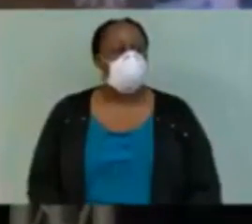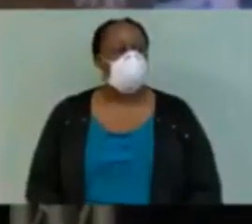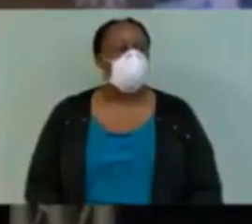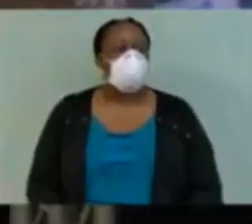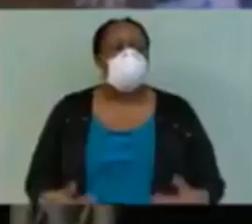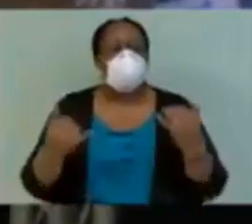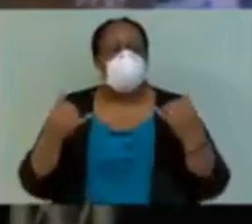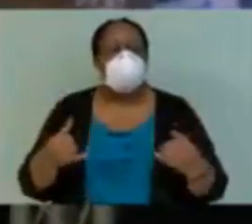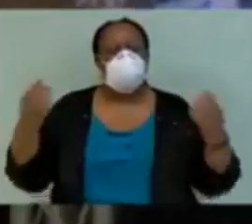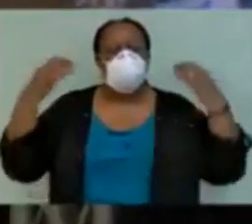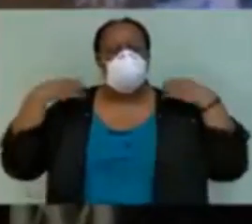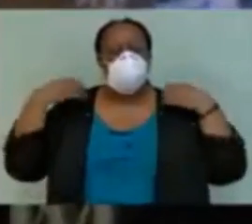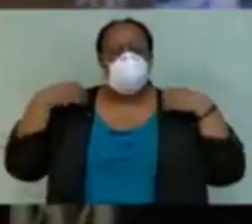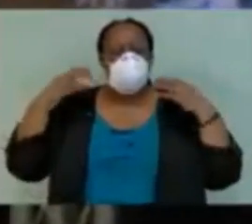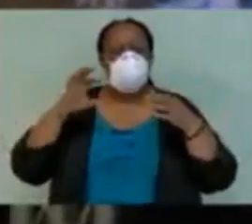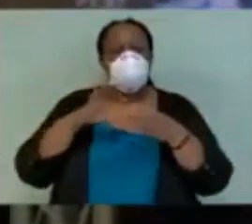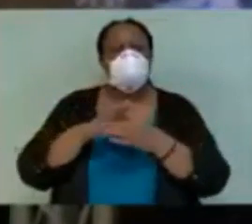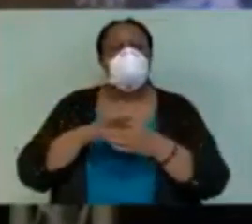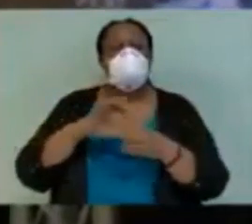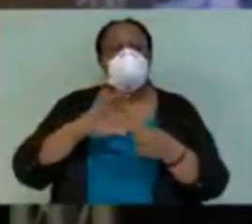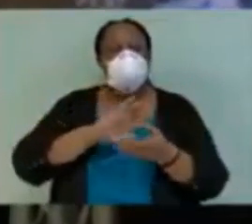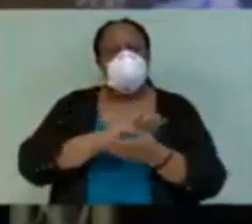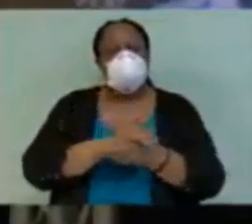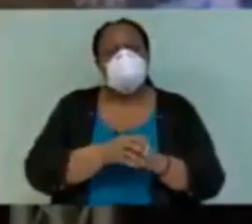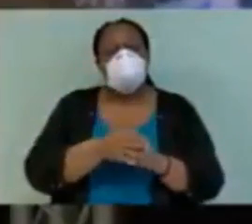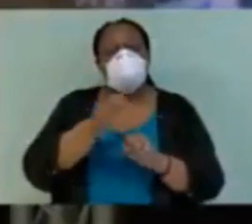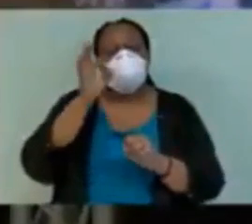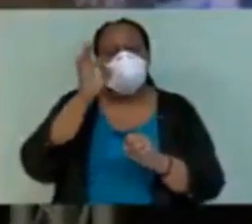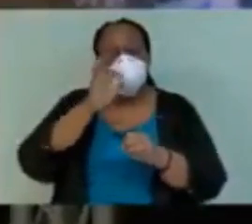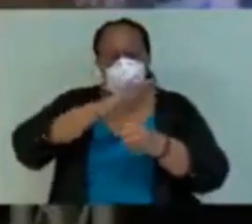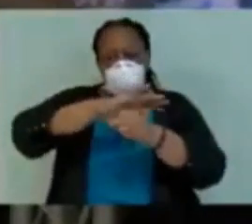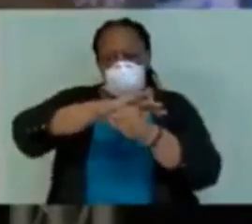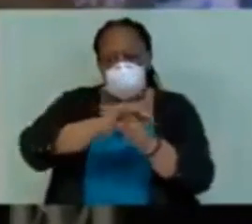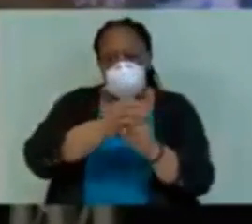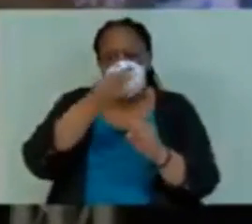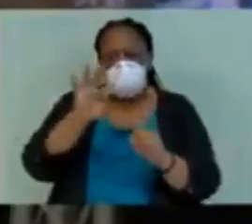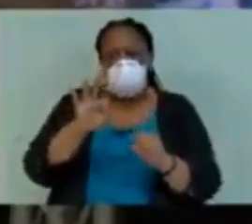channel and Instagram. Thank you.